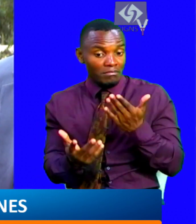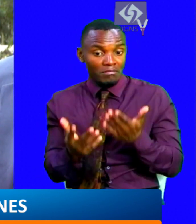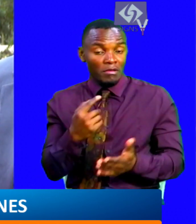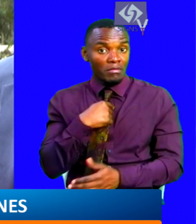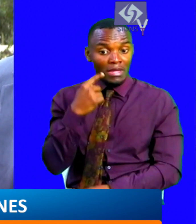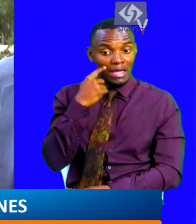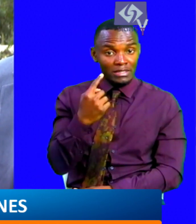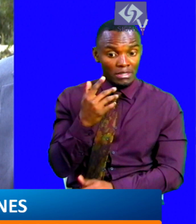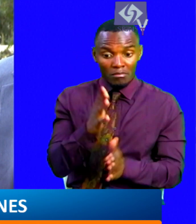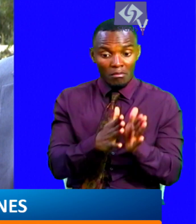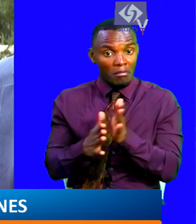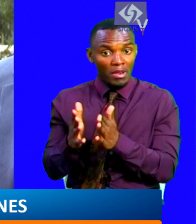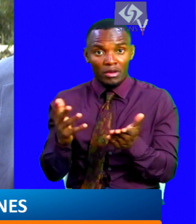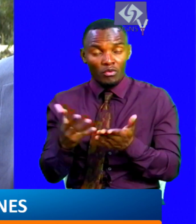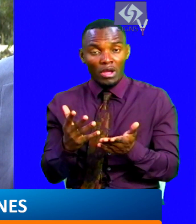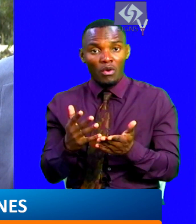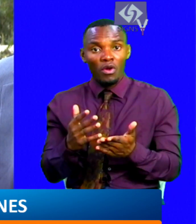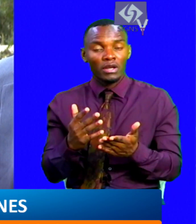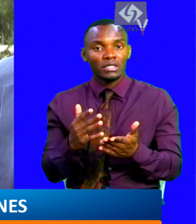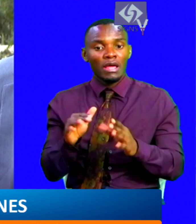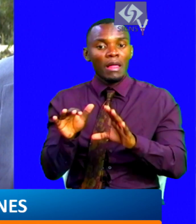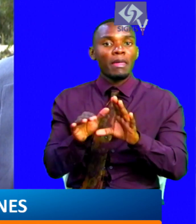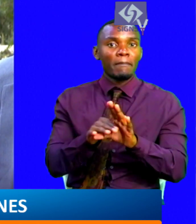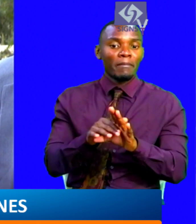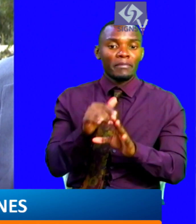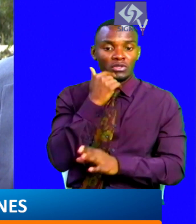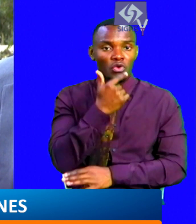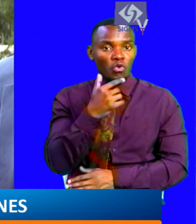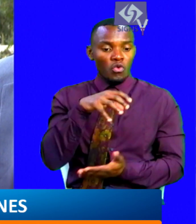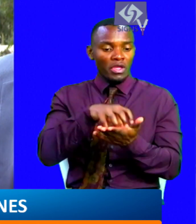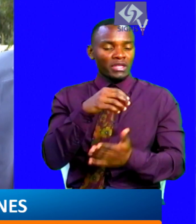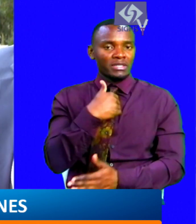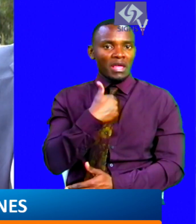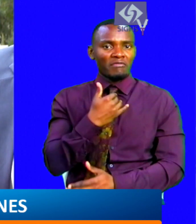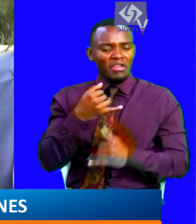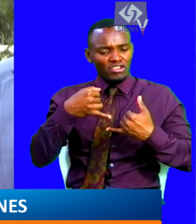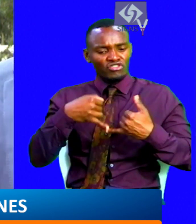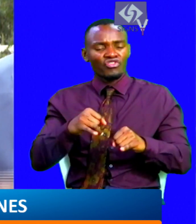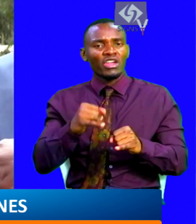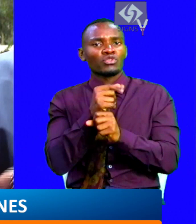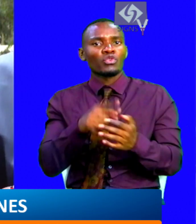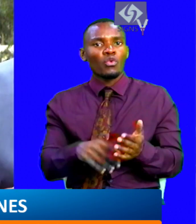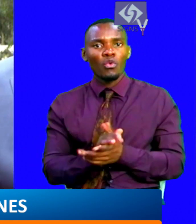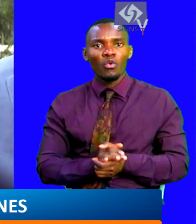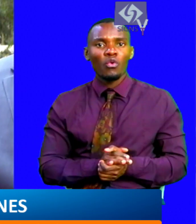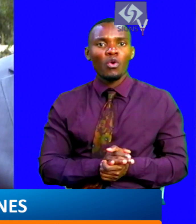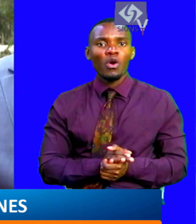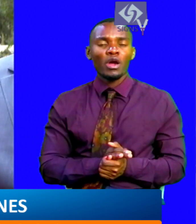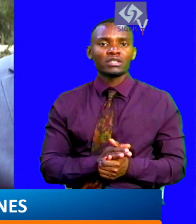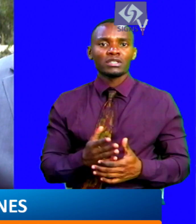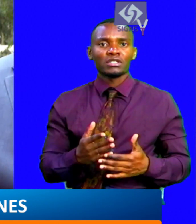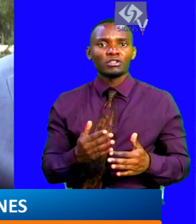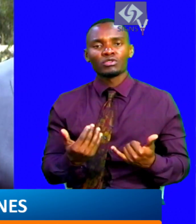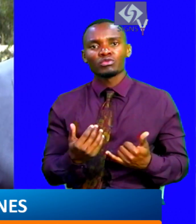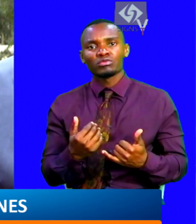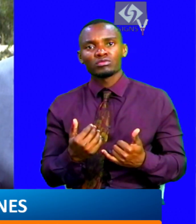of the ODM, that means that you're not a member, even yourself, you're not a member of ODM. So I think that maybe in my read of mischief, I can see a